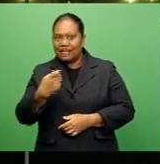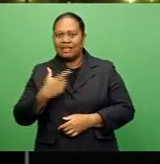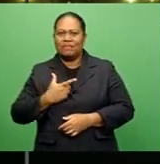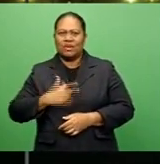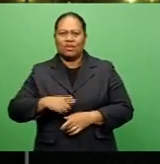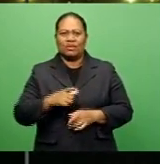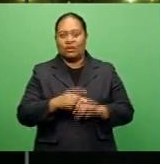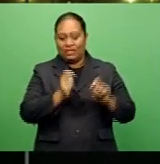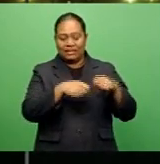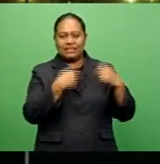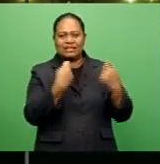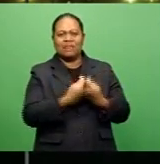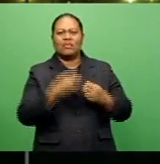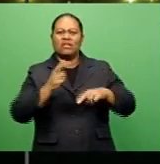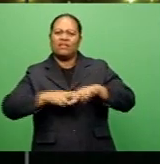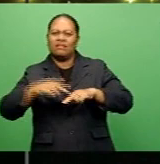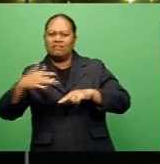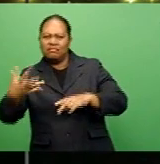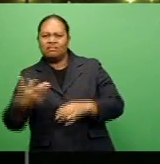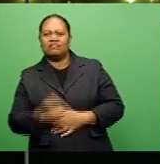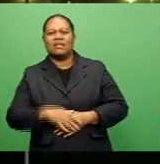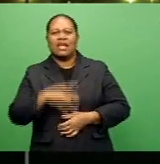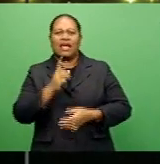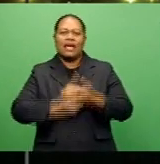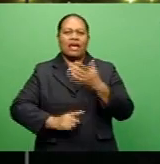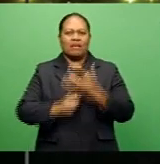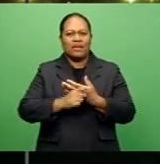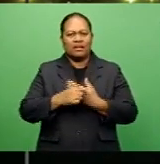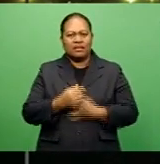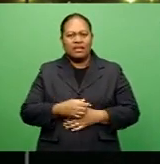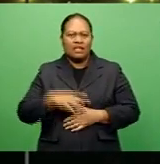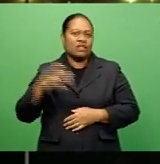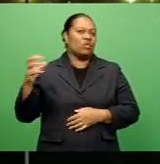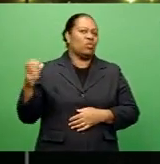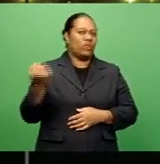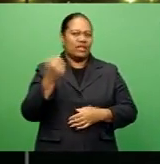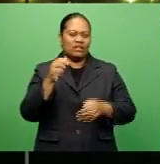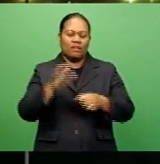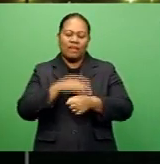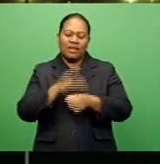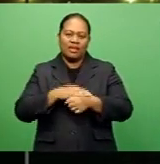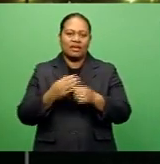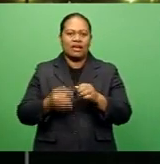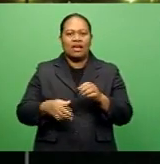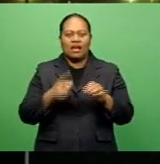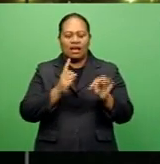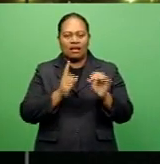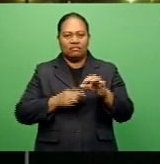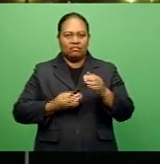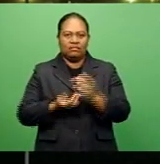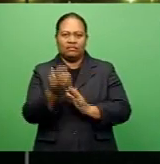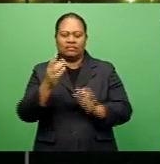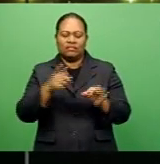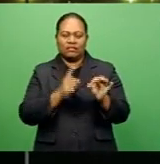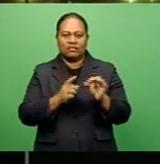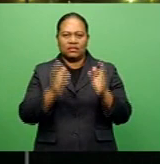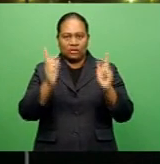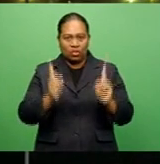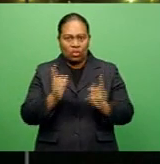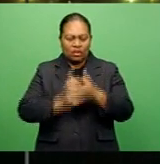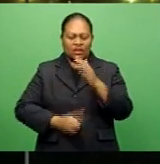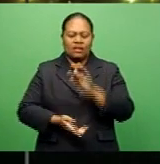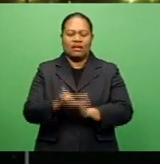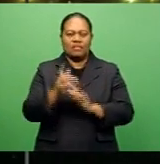the side as Fazil Faisal Ali headed the winning goal in the final minutes of the match. The side came prepared